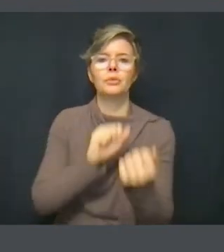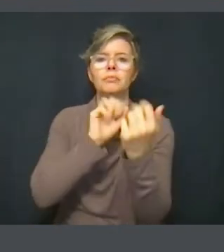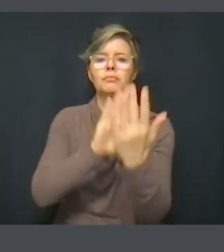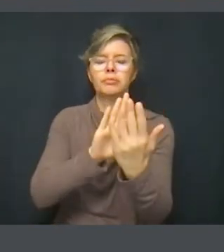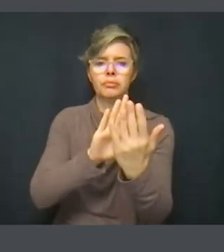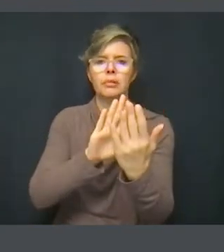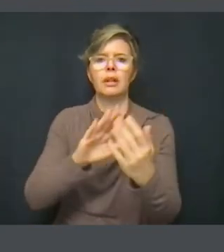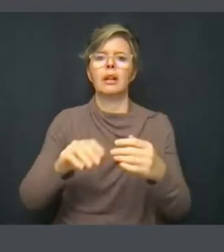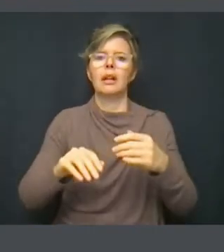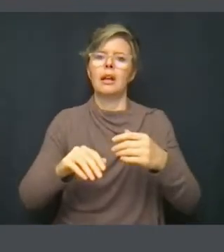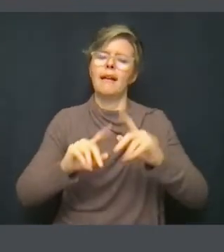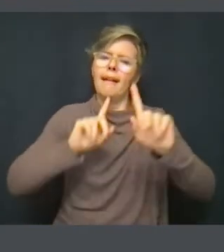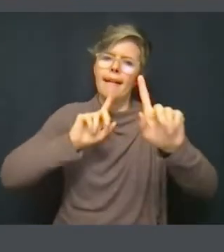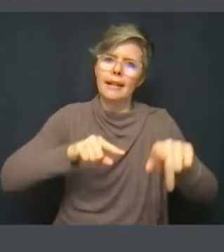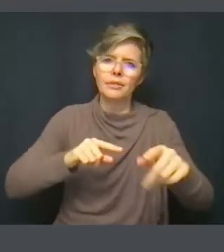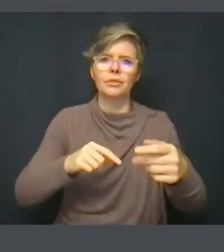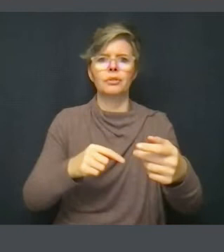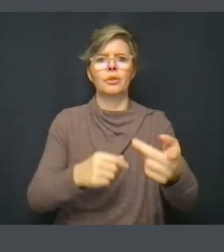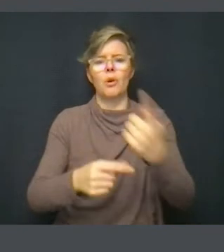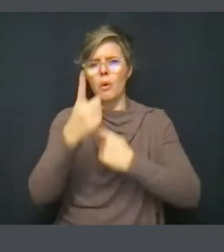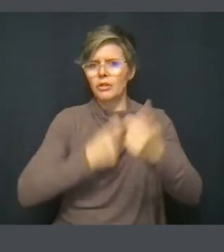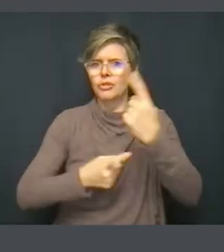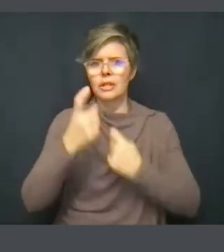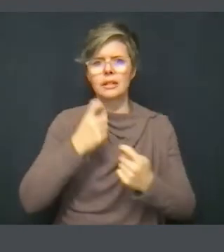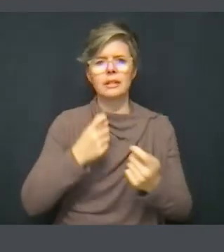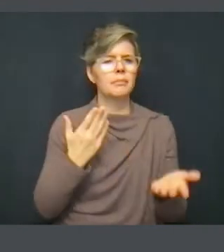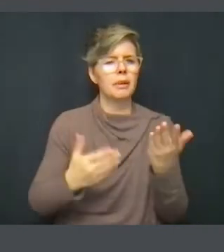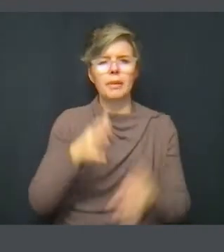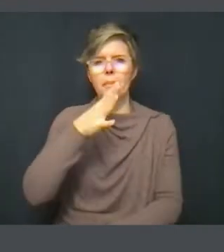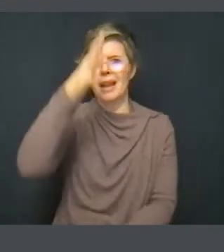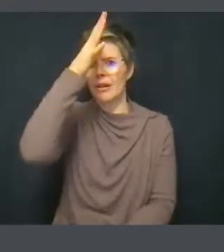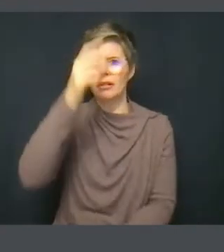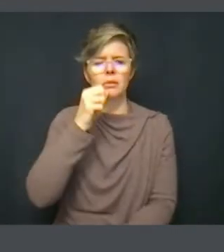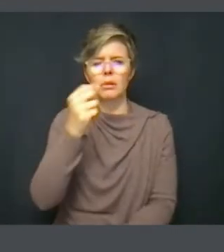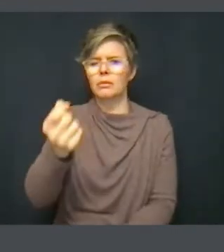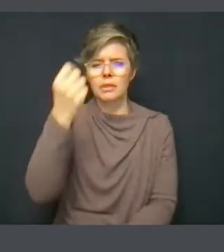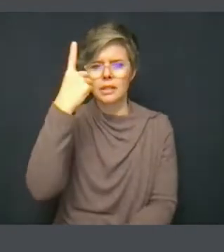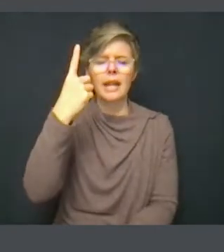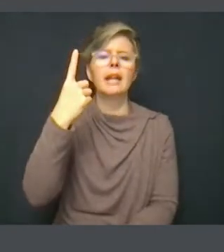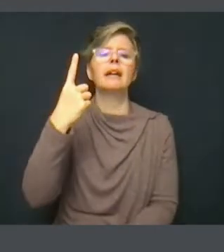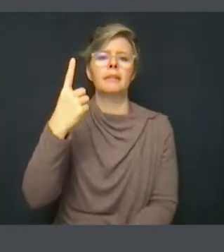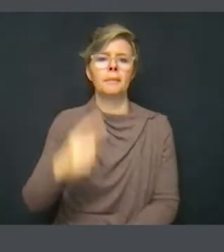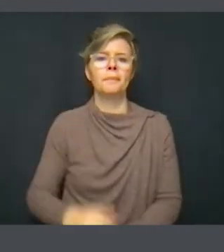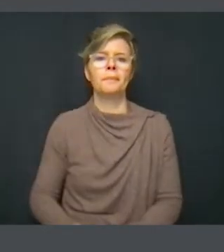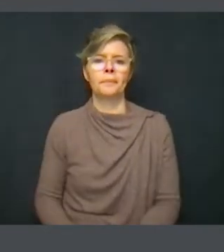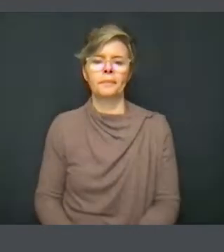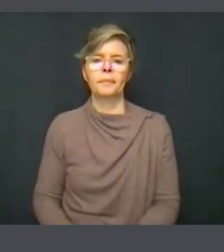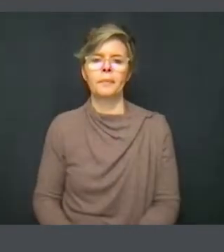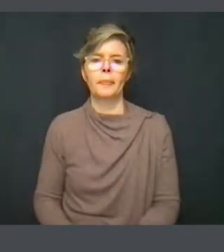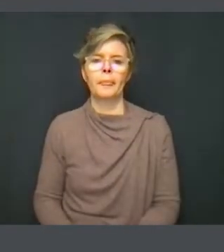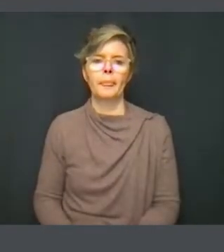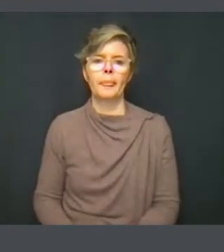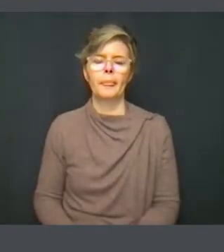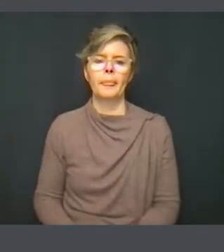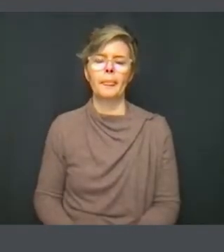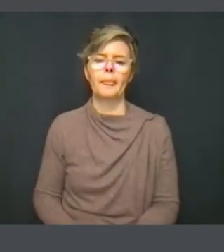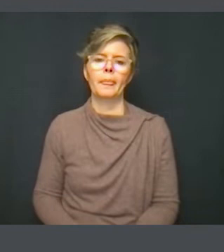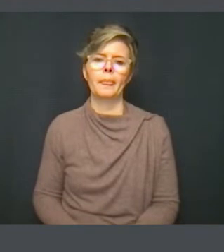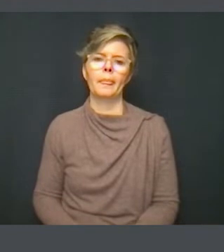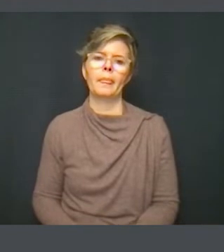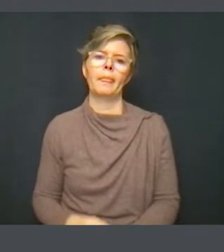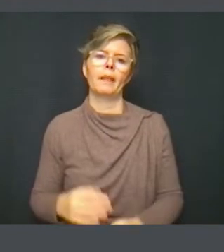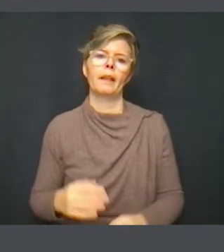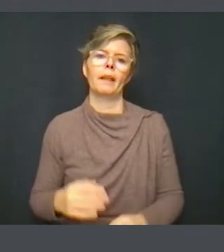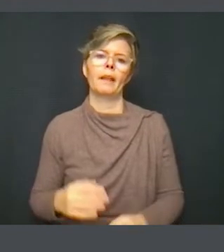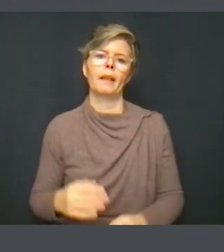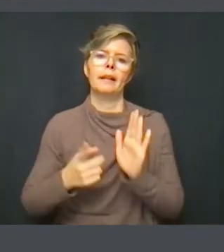to clarify items that maybe the parents don't fully understand what it's asking for. So in other words, sometimes we'll say, well, we'll send a case